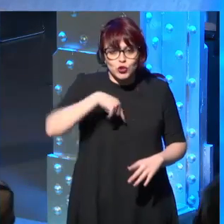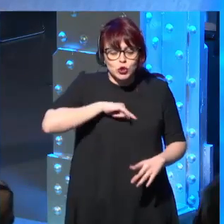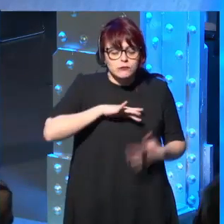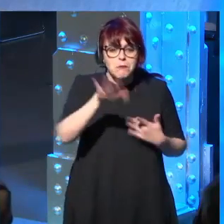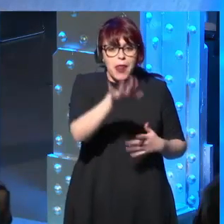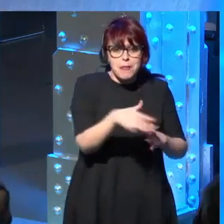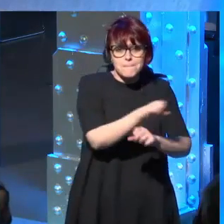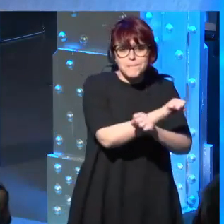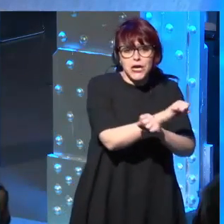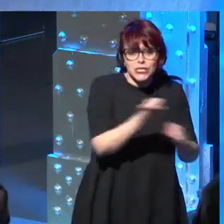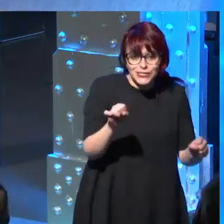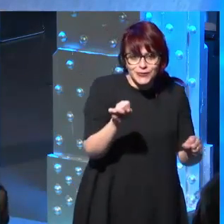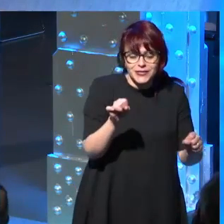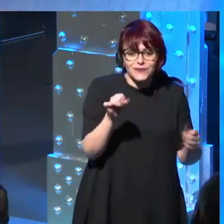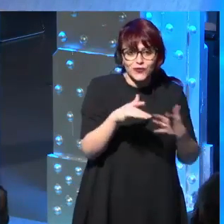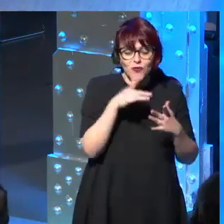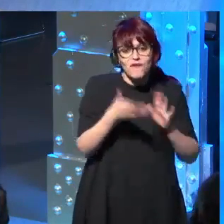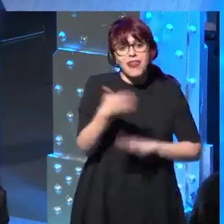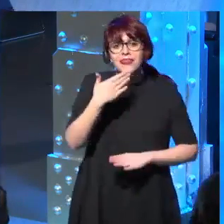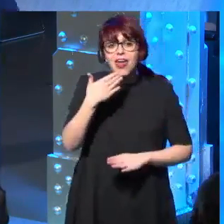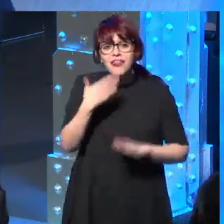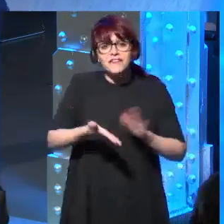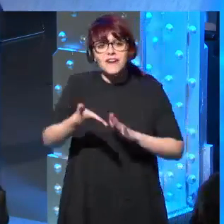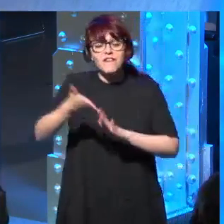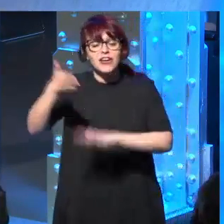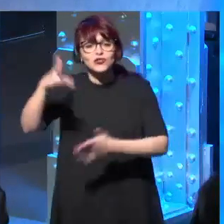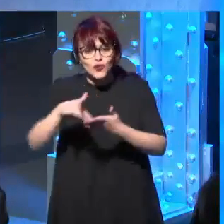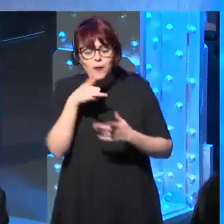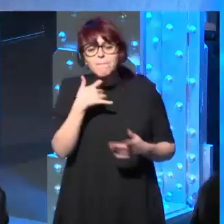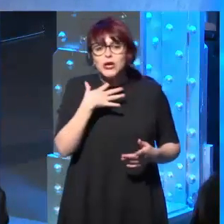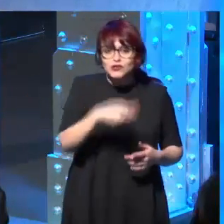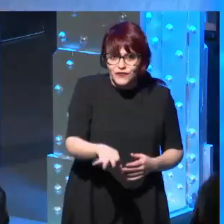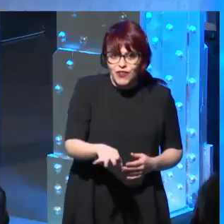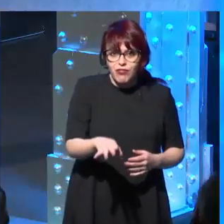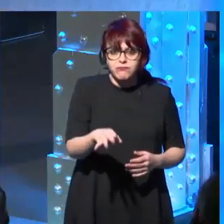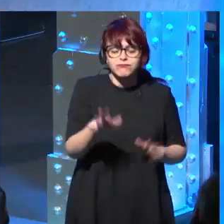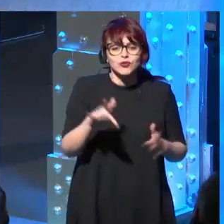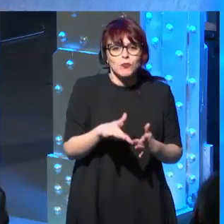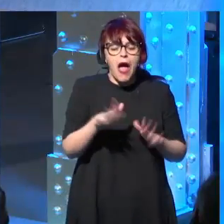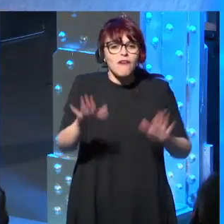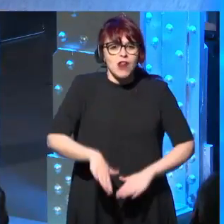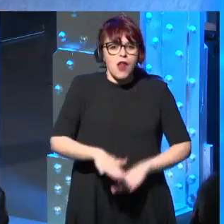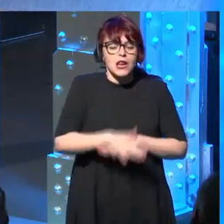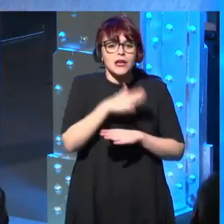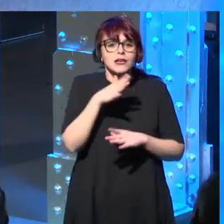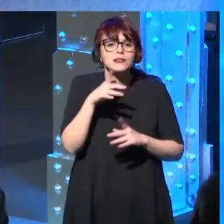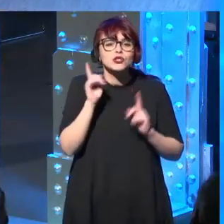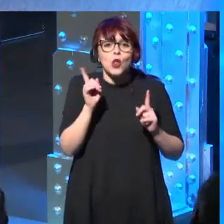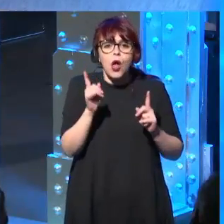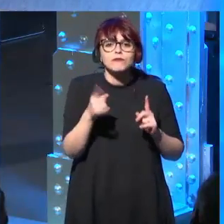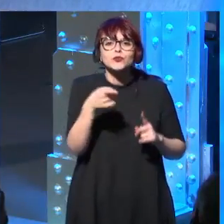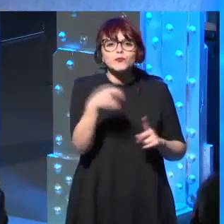I get, the more people begin to talk about it. But in the end, no one writes for a Nobel Prize.